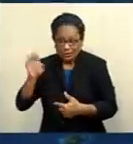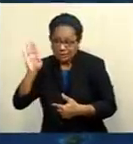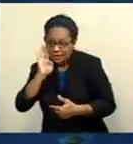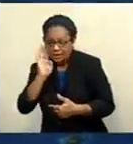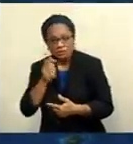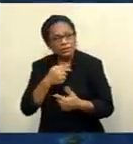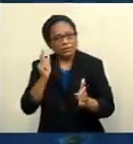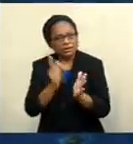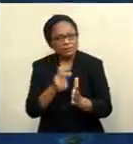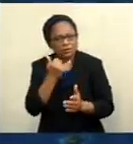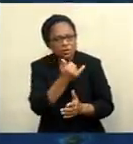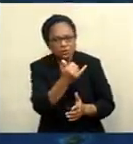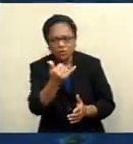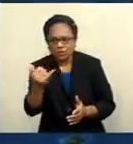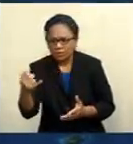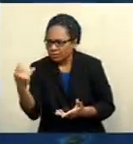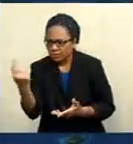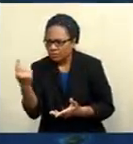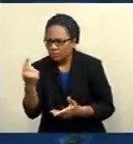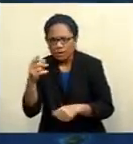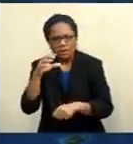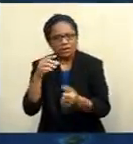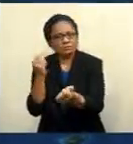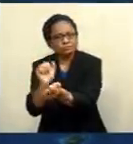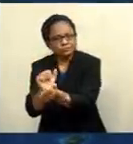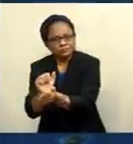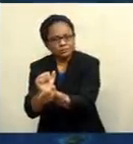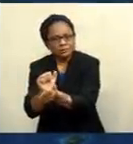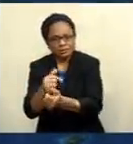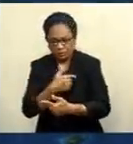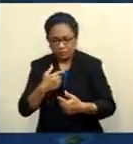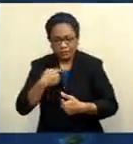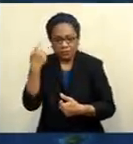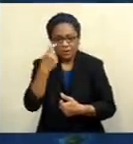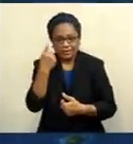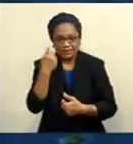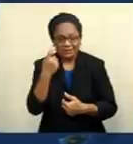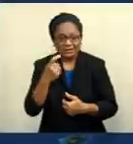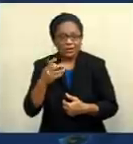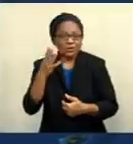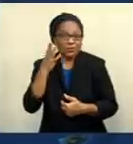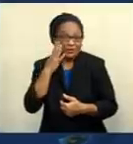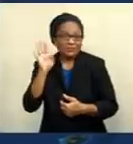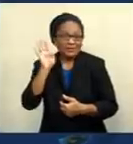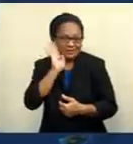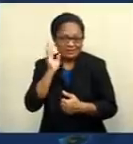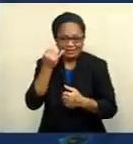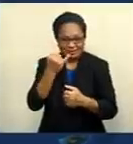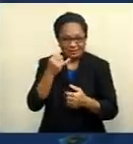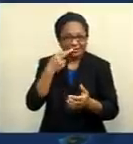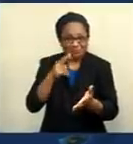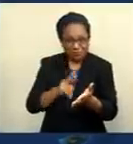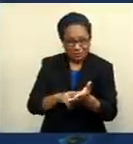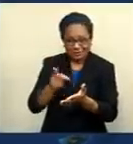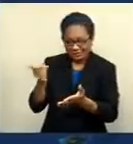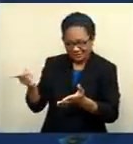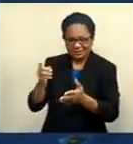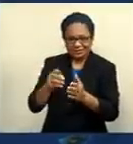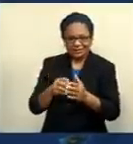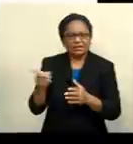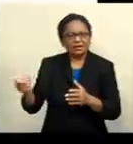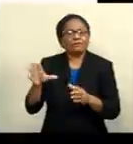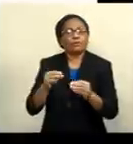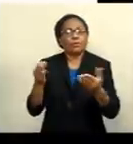newsrooms to check which journalists were taken up, and we were quite concerned when the reports kept being repeated in